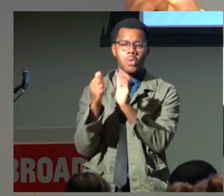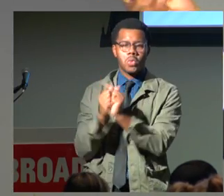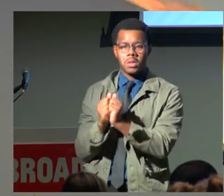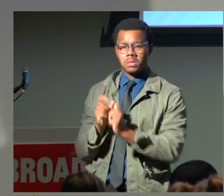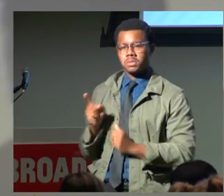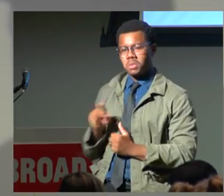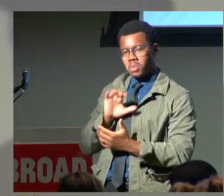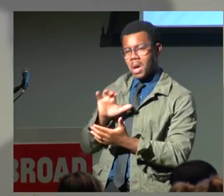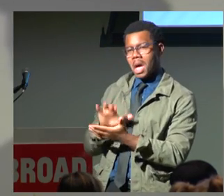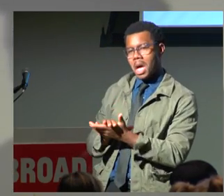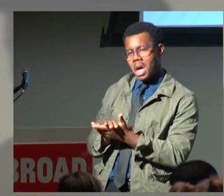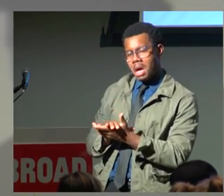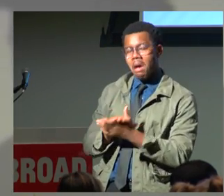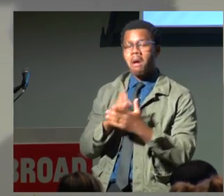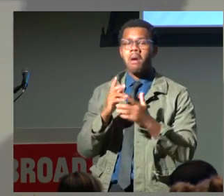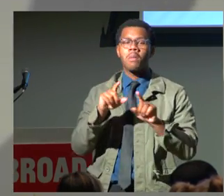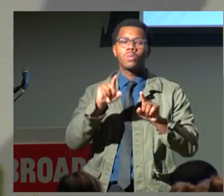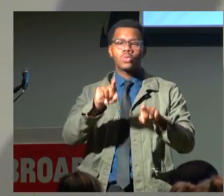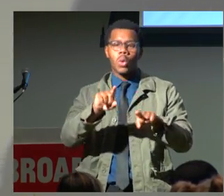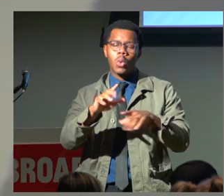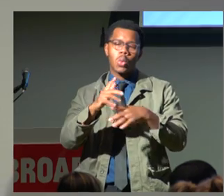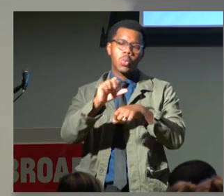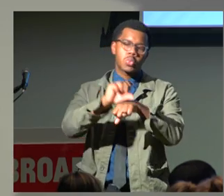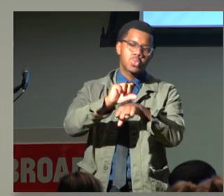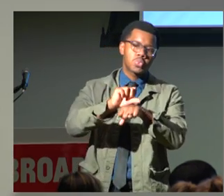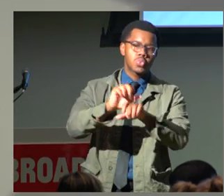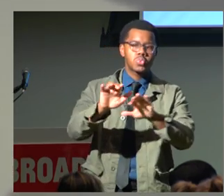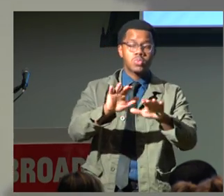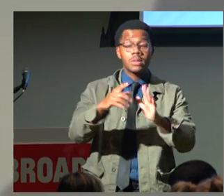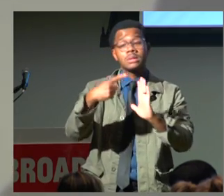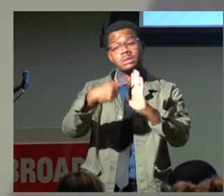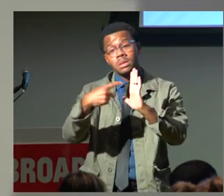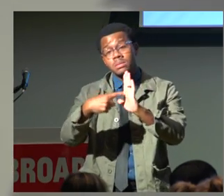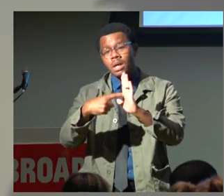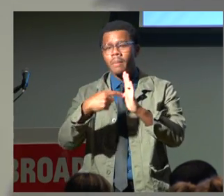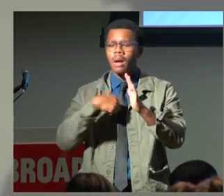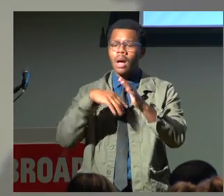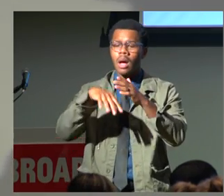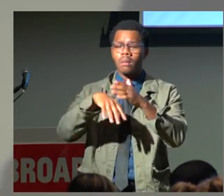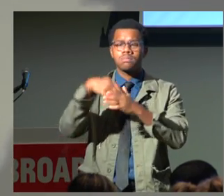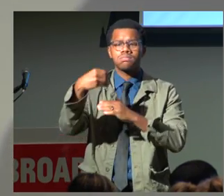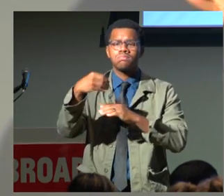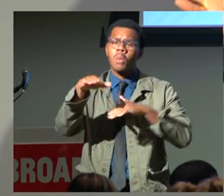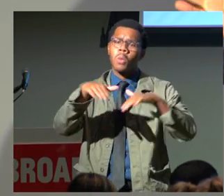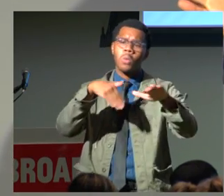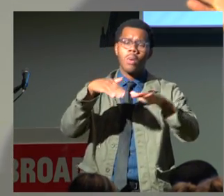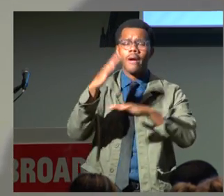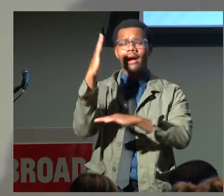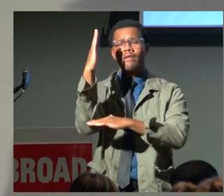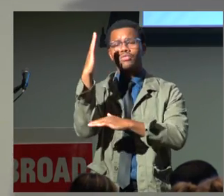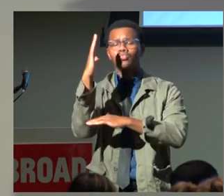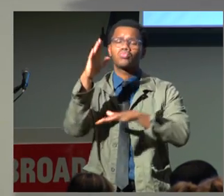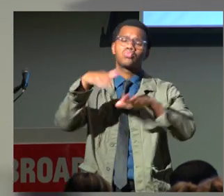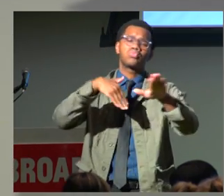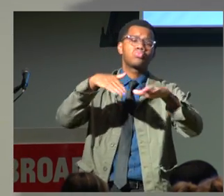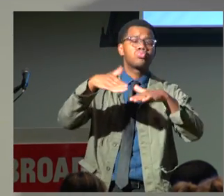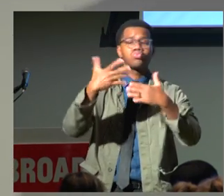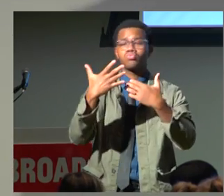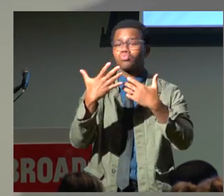on occasion, I take walks. He does, on his own. And I take like an afternoon walk, just walking through the neighborhood.